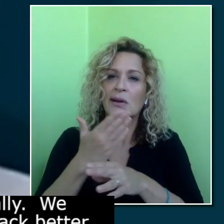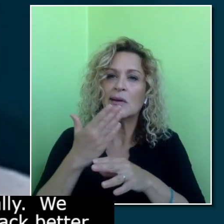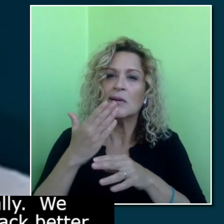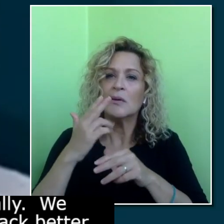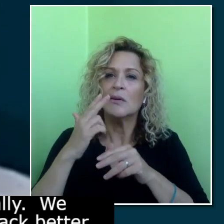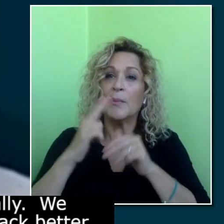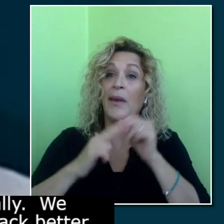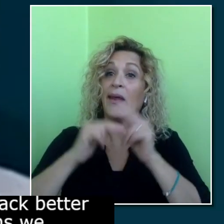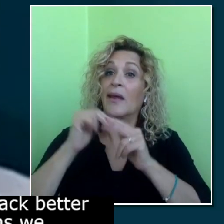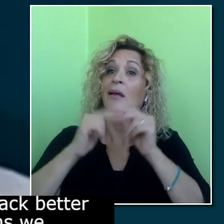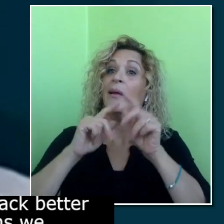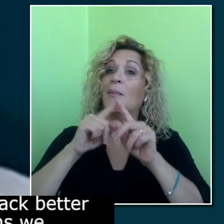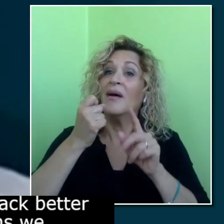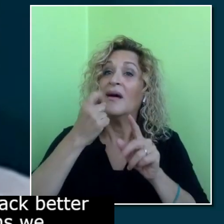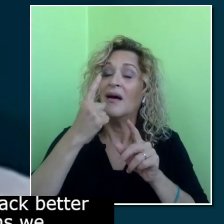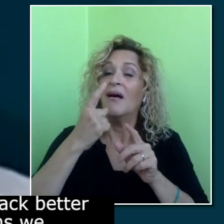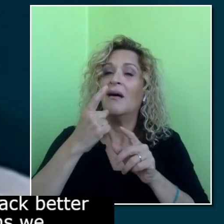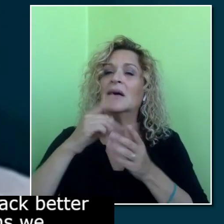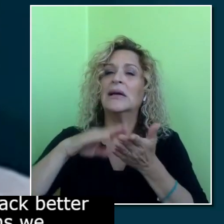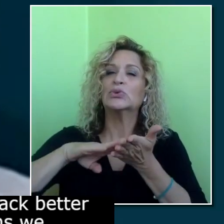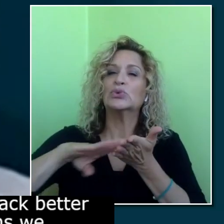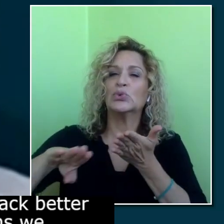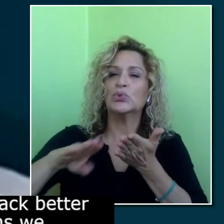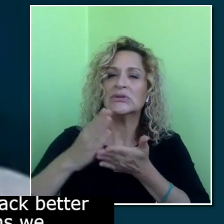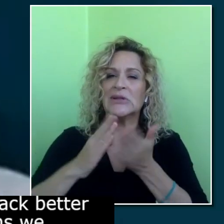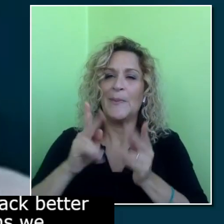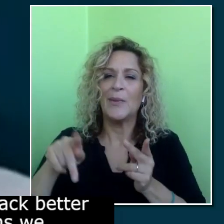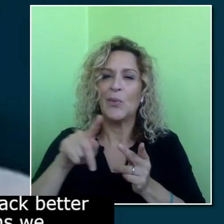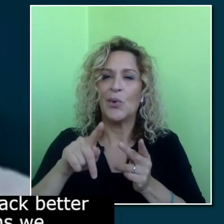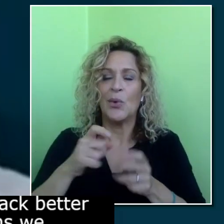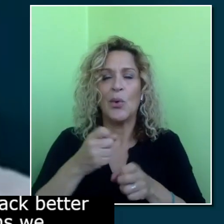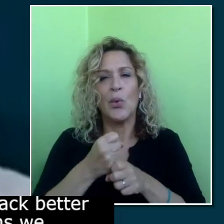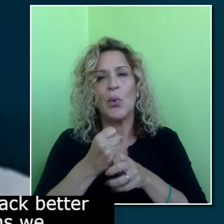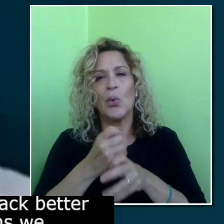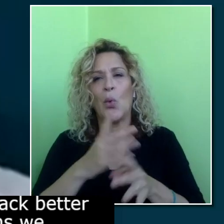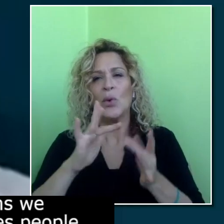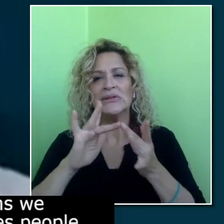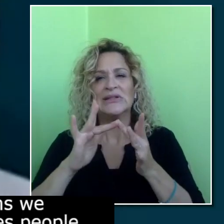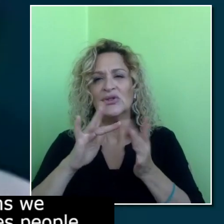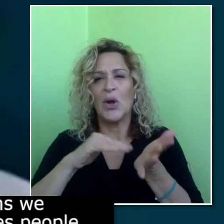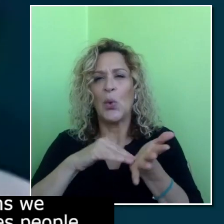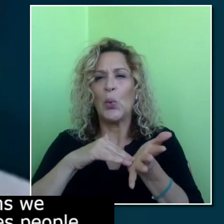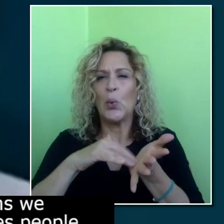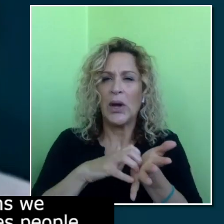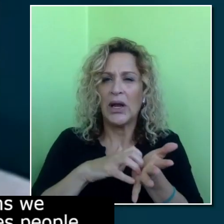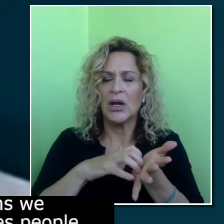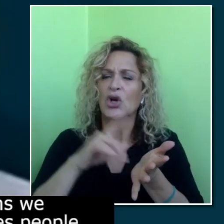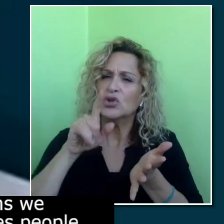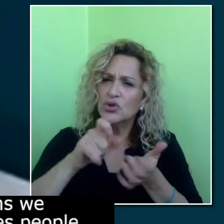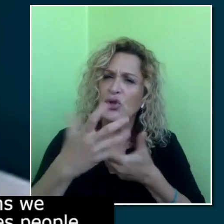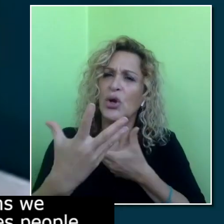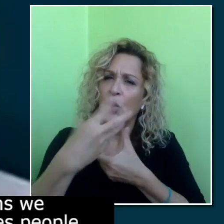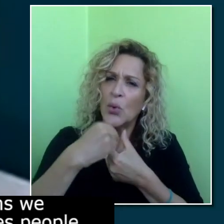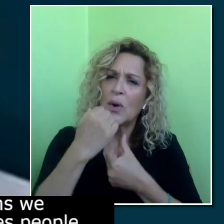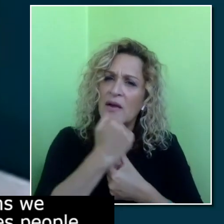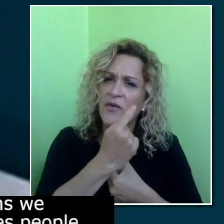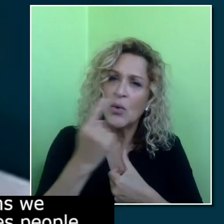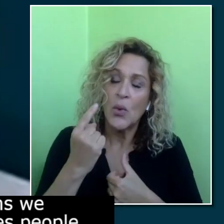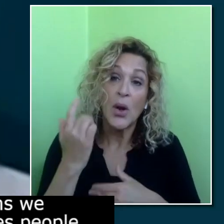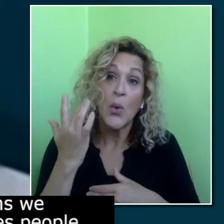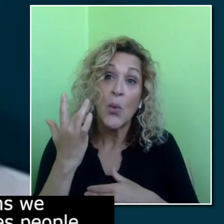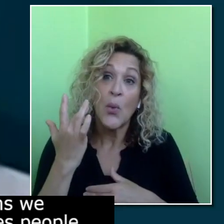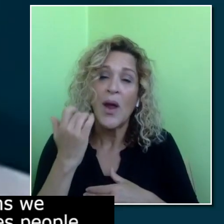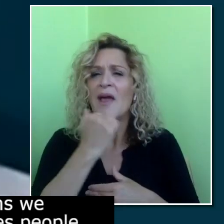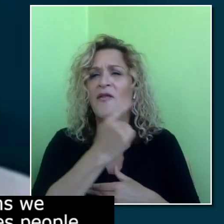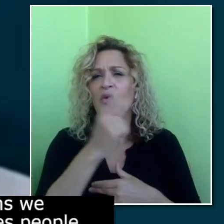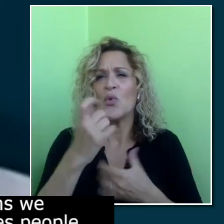weaker. We should make sure to include everyone, both because everyone deserves to be included and